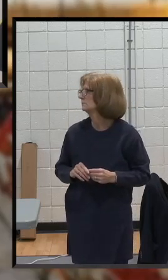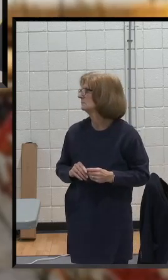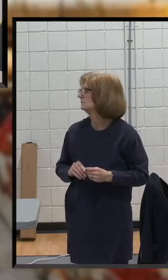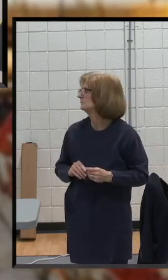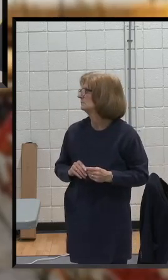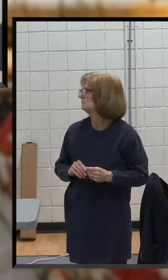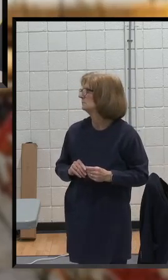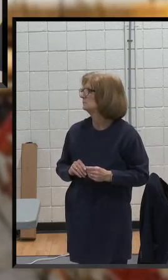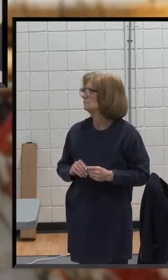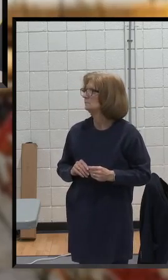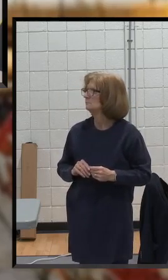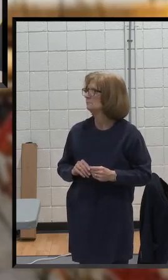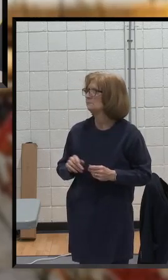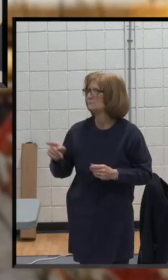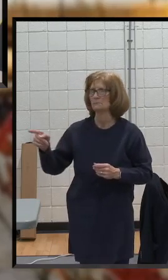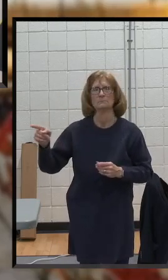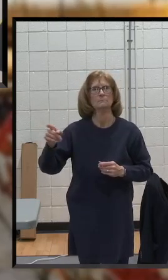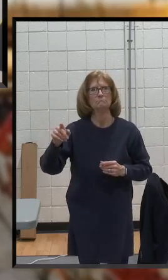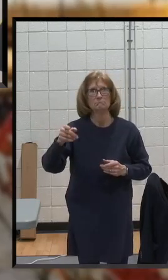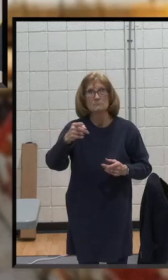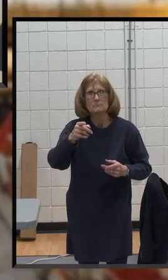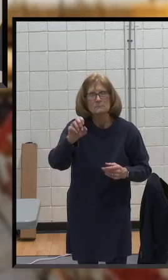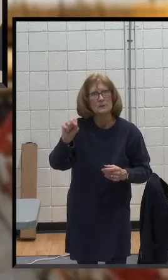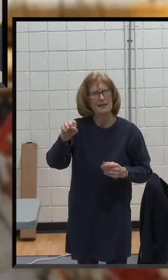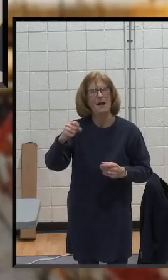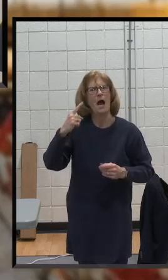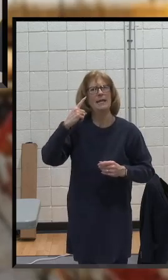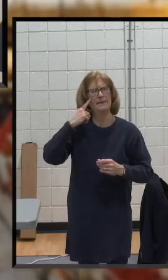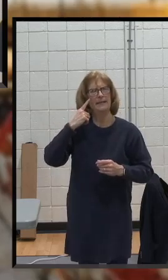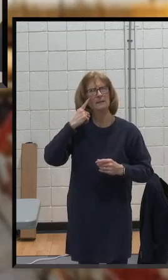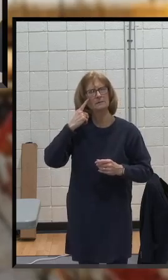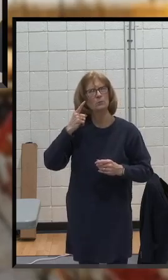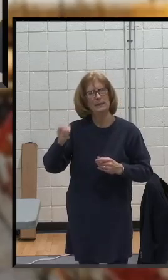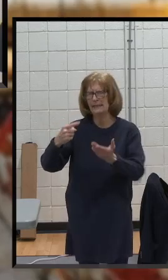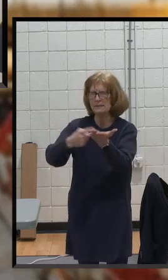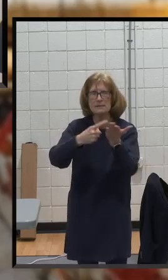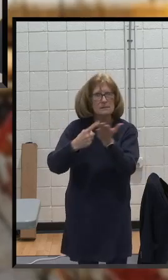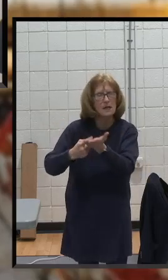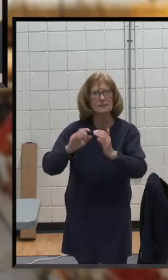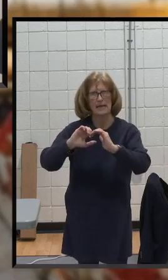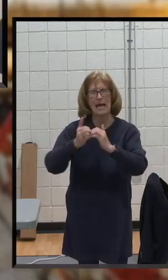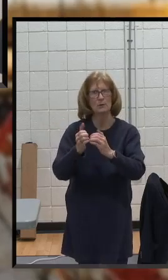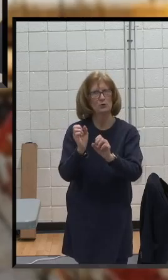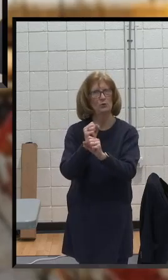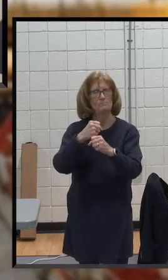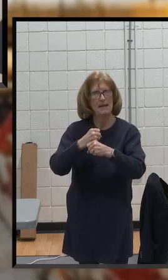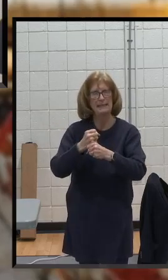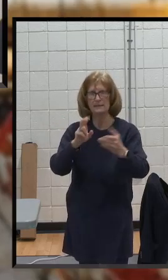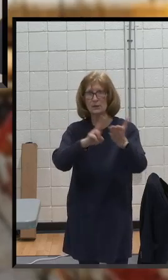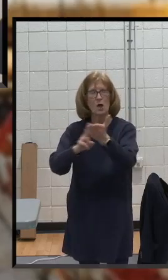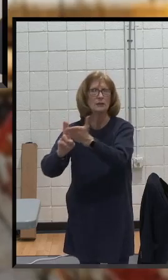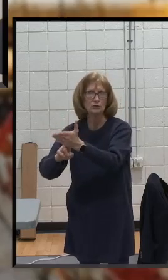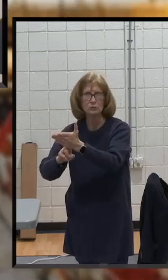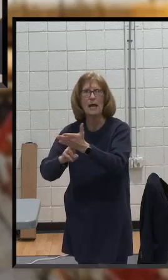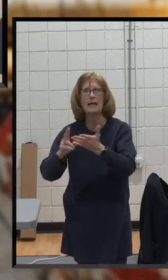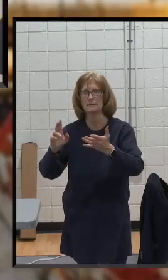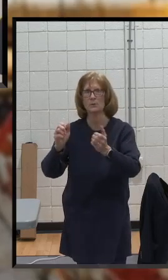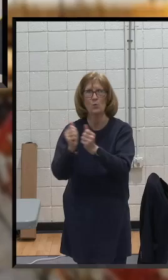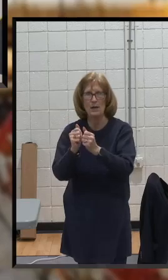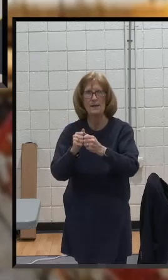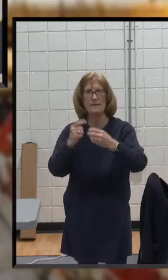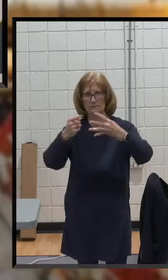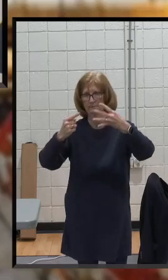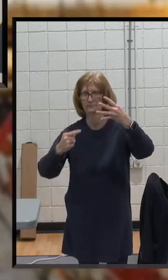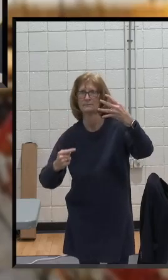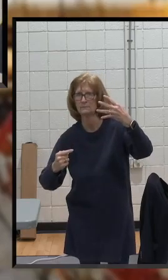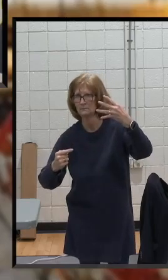yeah, I think we can look to see how to best incorporate that. We are working, this project